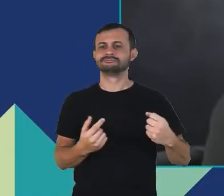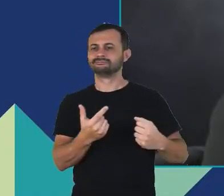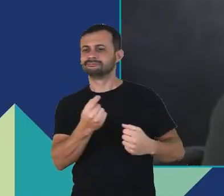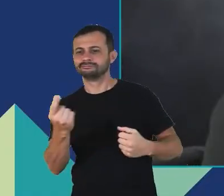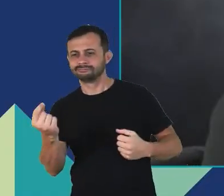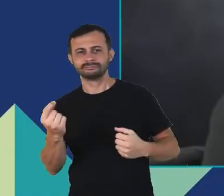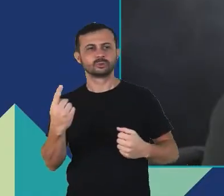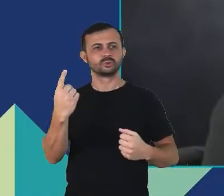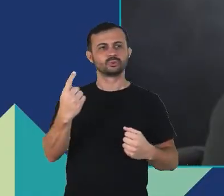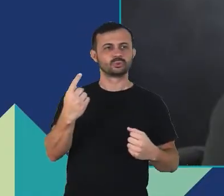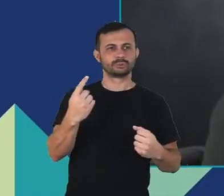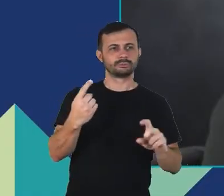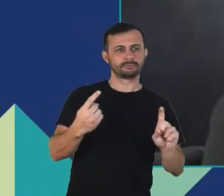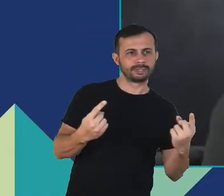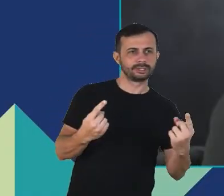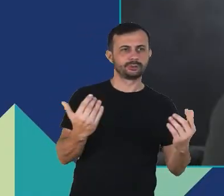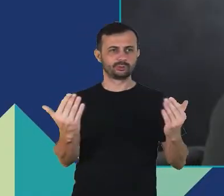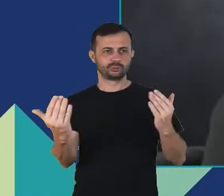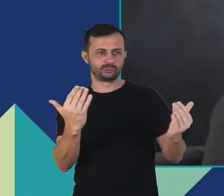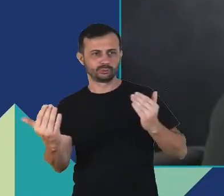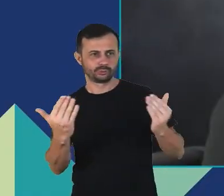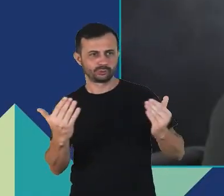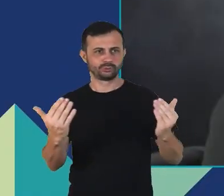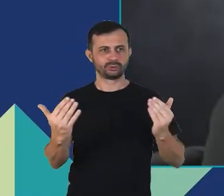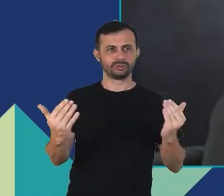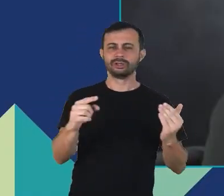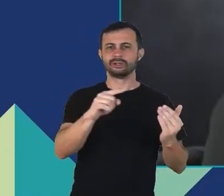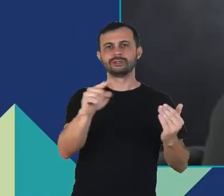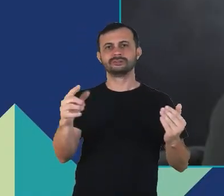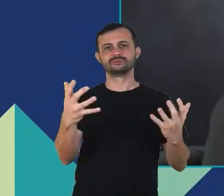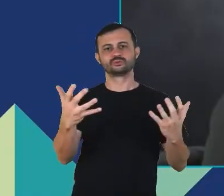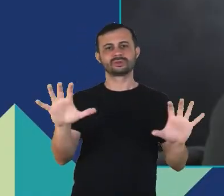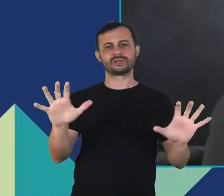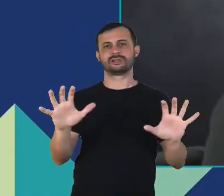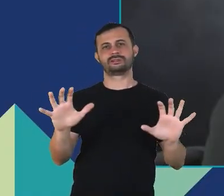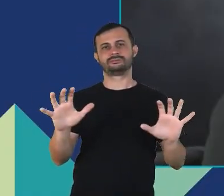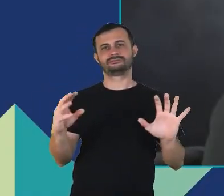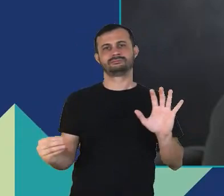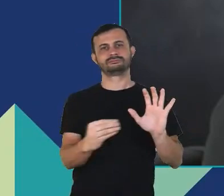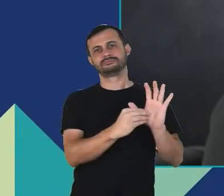issues, and so these things are up to